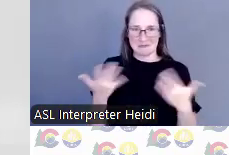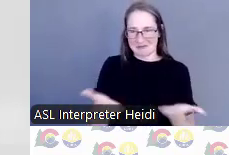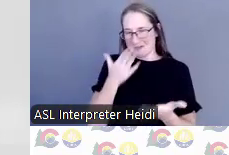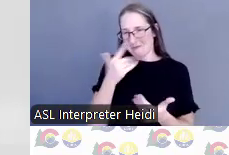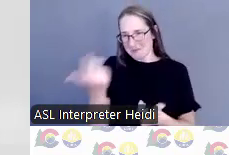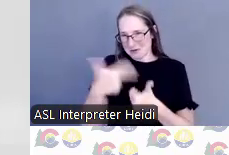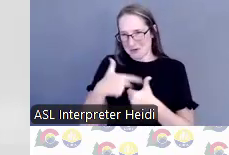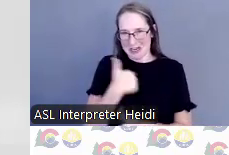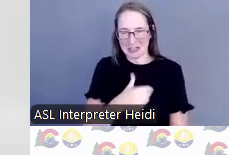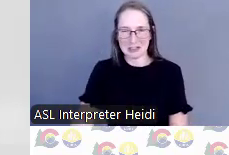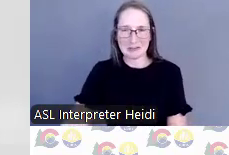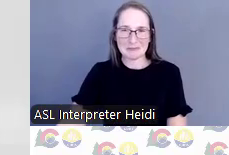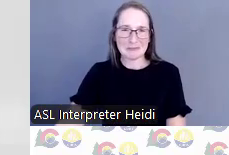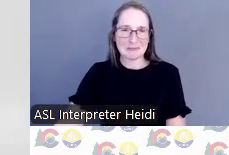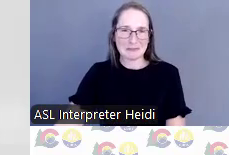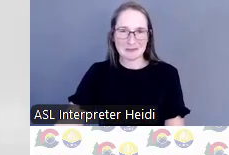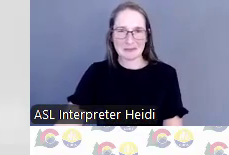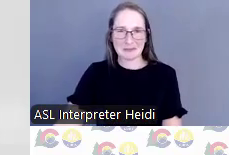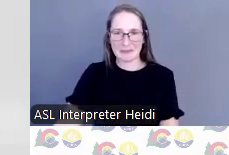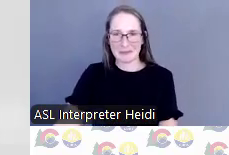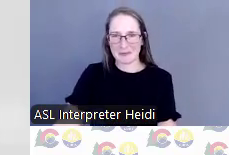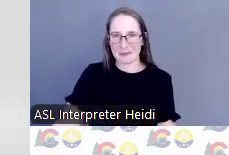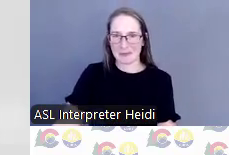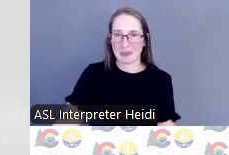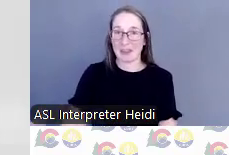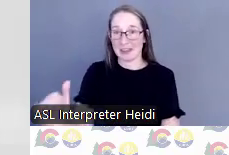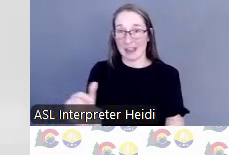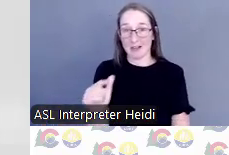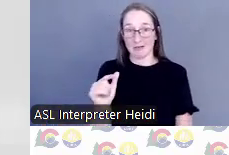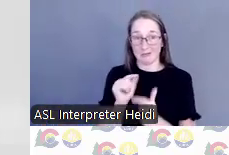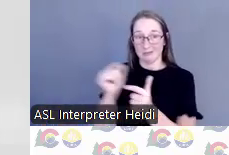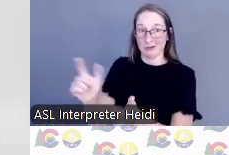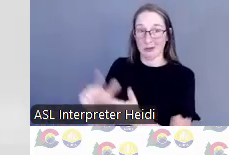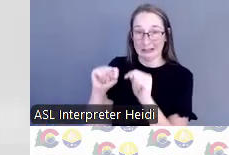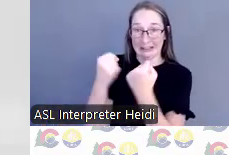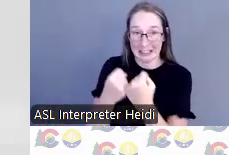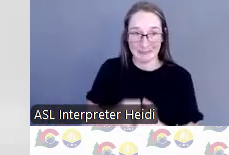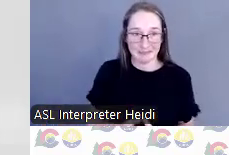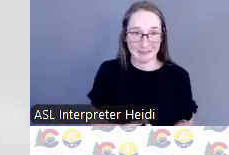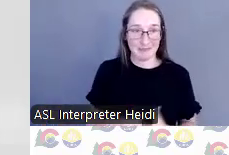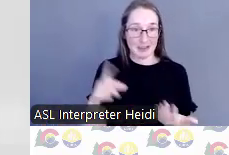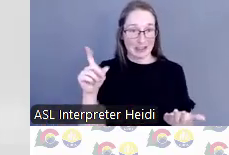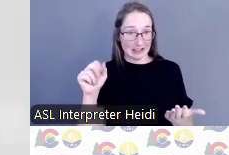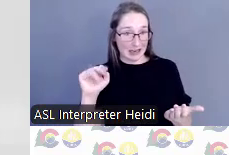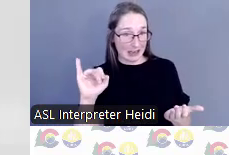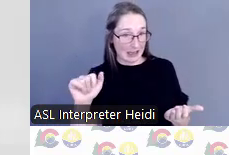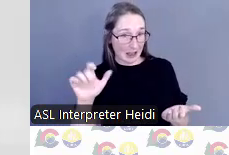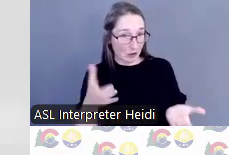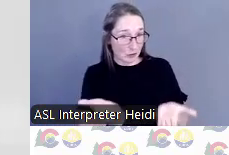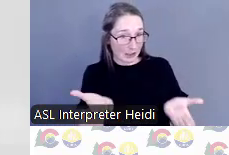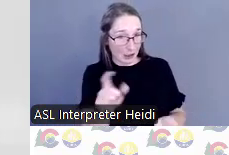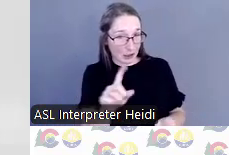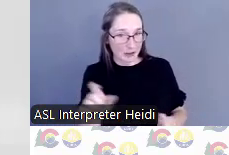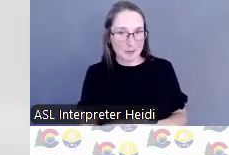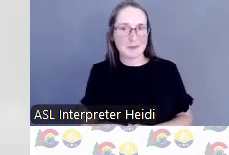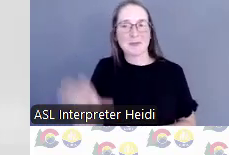us. And I can hand it over to the rest of the team. If Danielle's here.